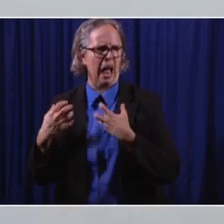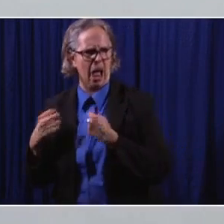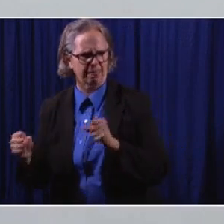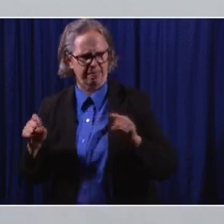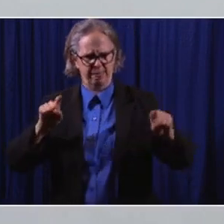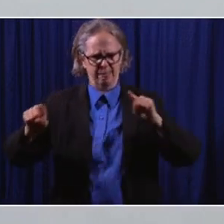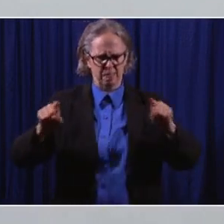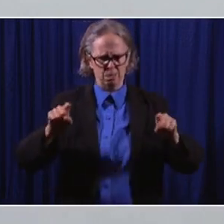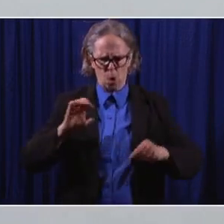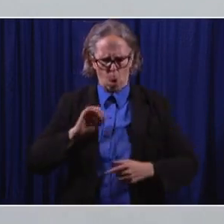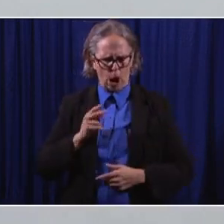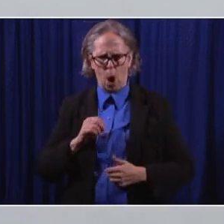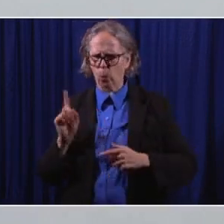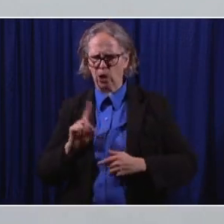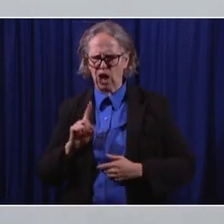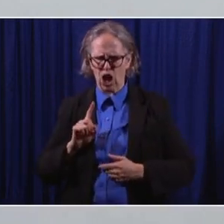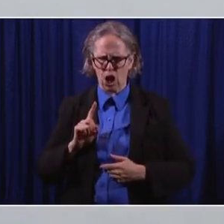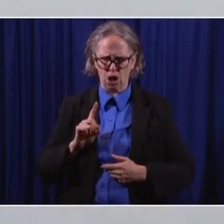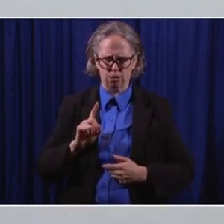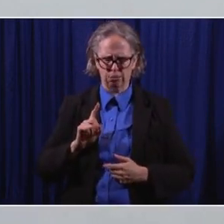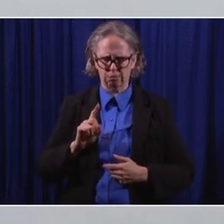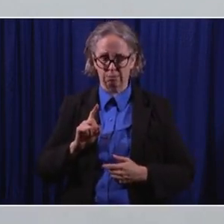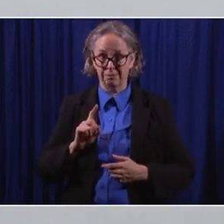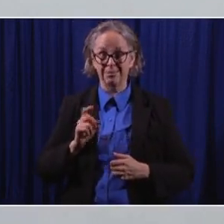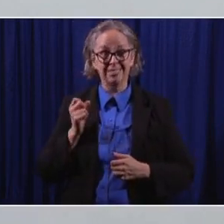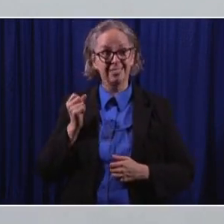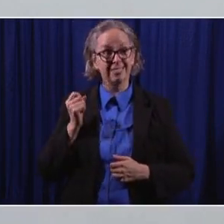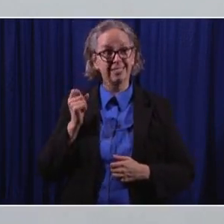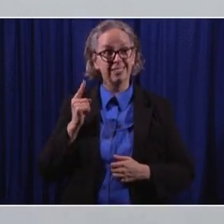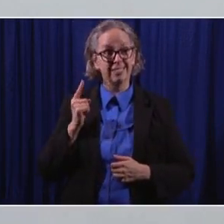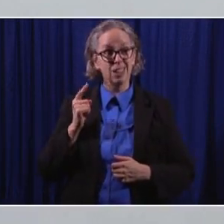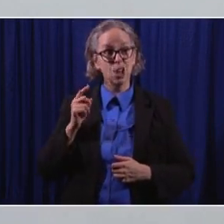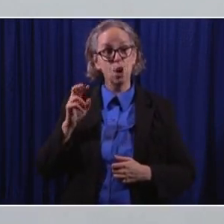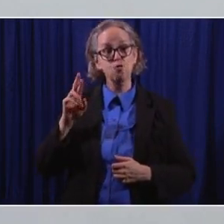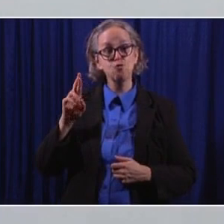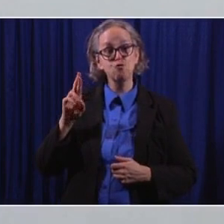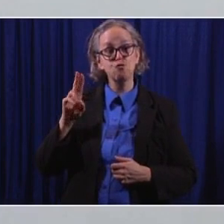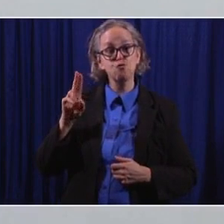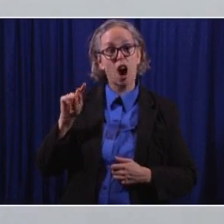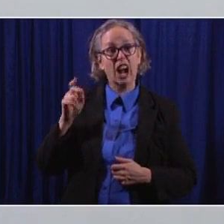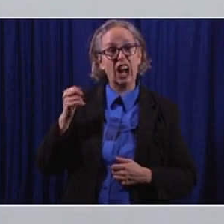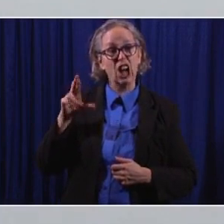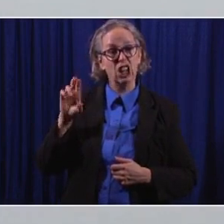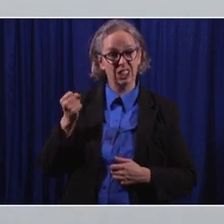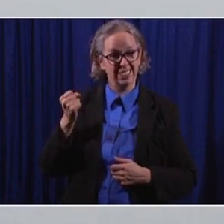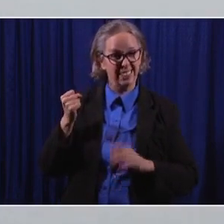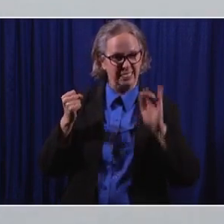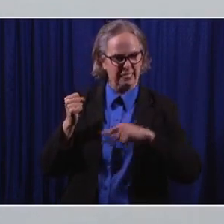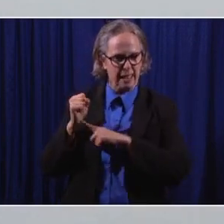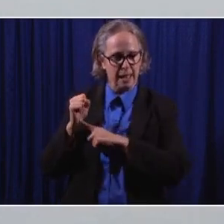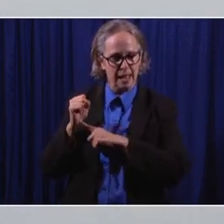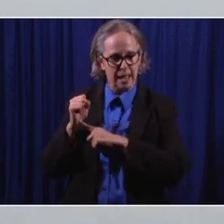First article was a Reuters story that led with the headline, "Positive COVID-19 test rates top